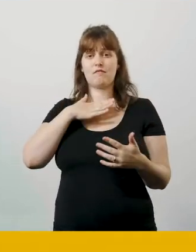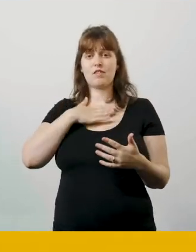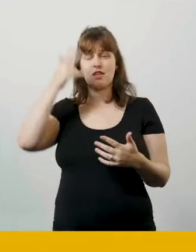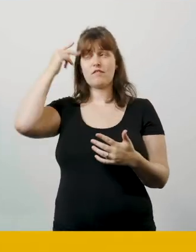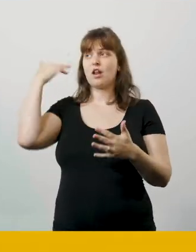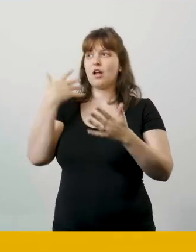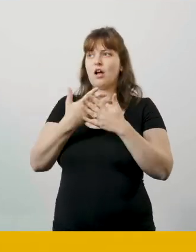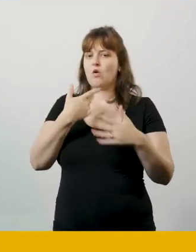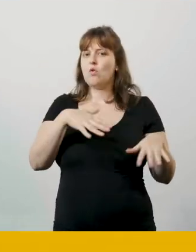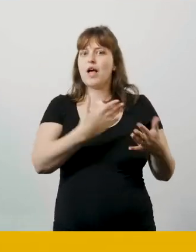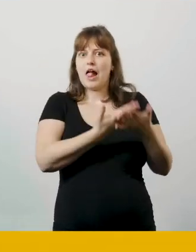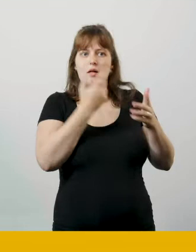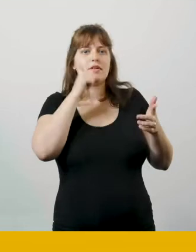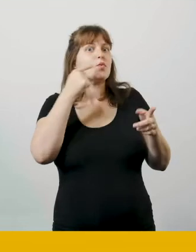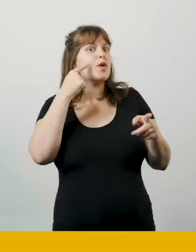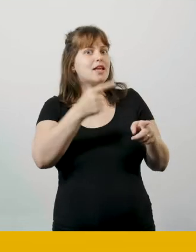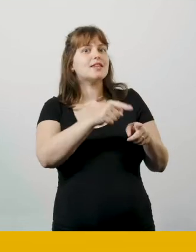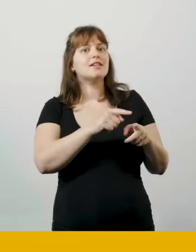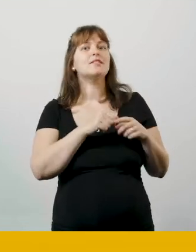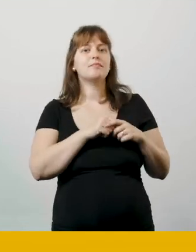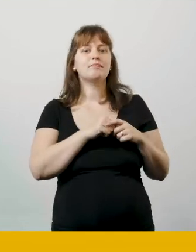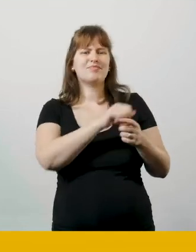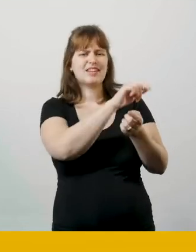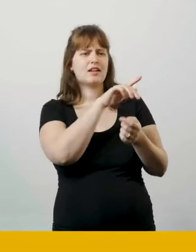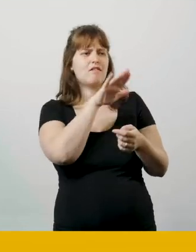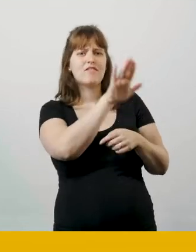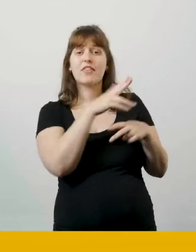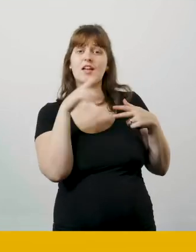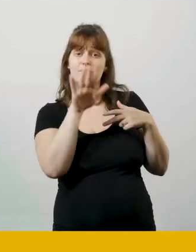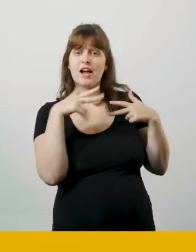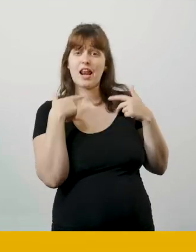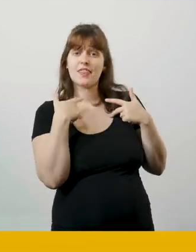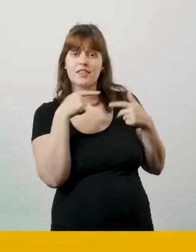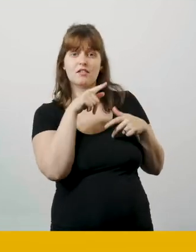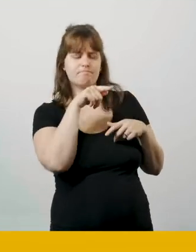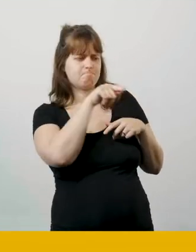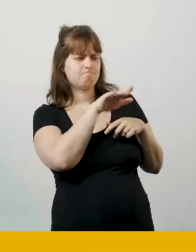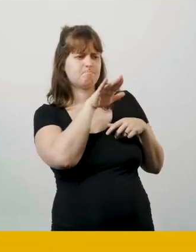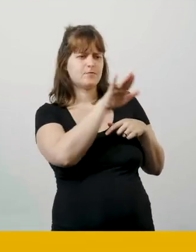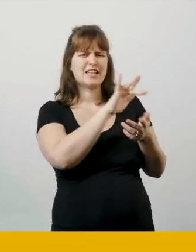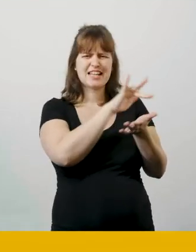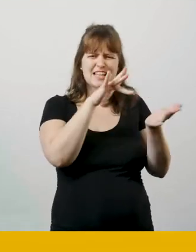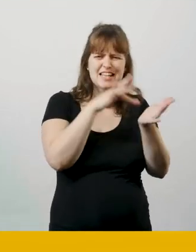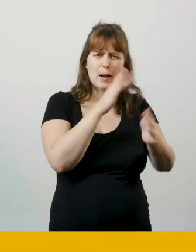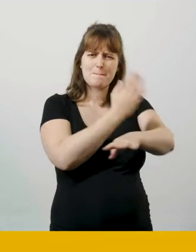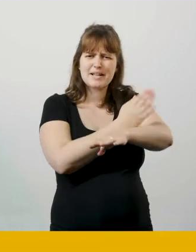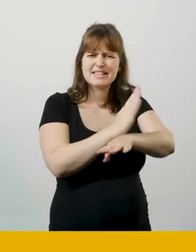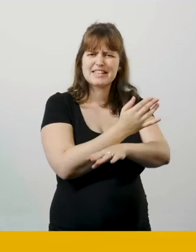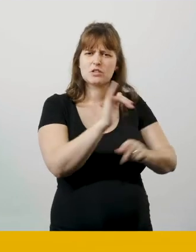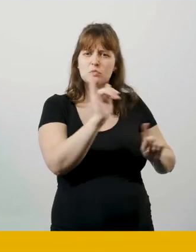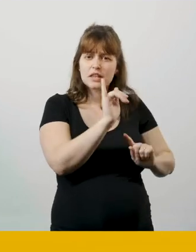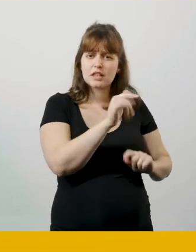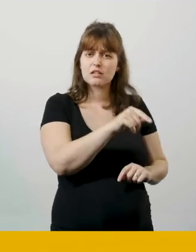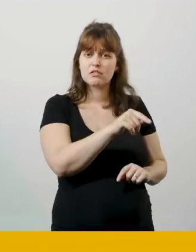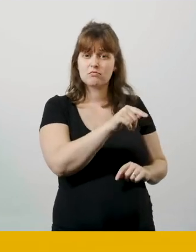lot. The core business of your client, what is the core business? Is Design for